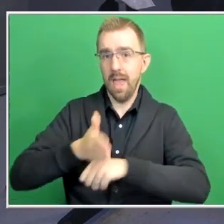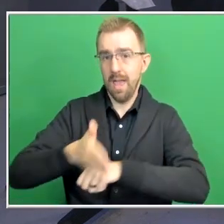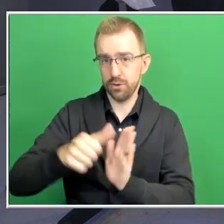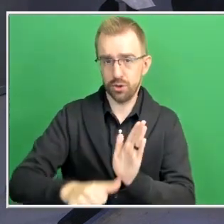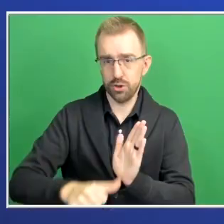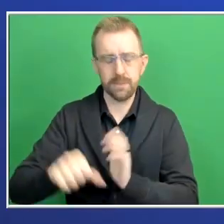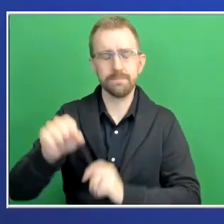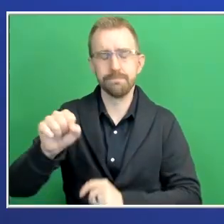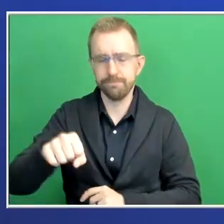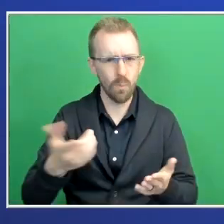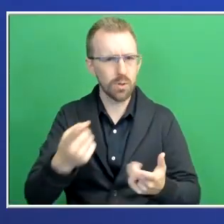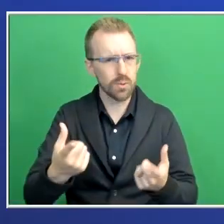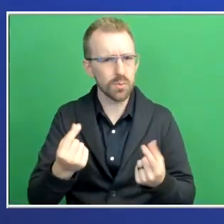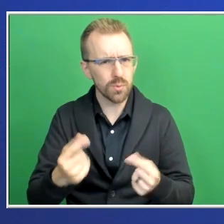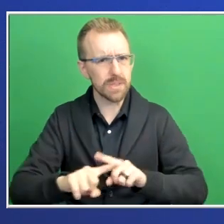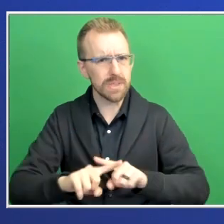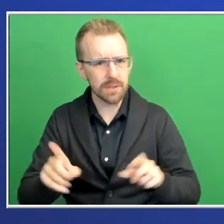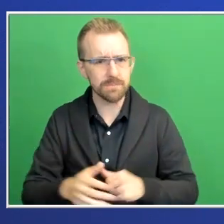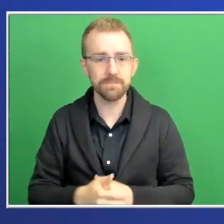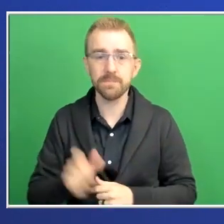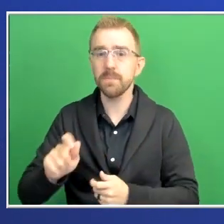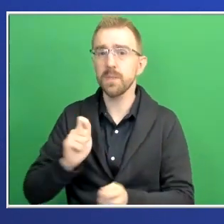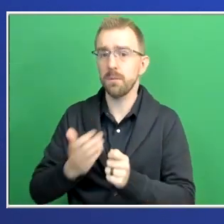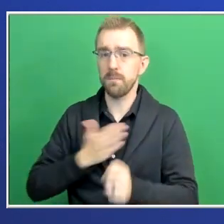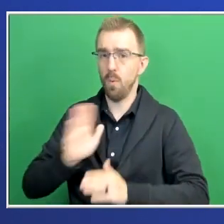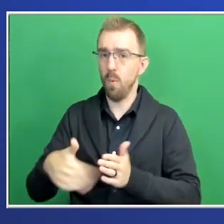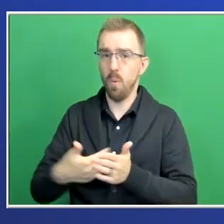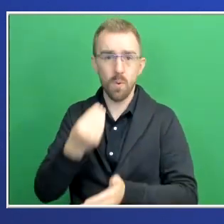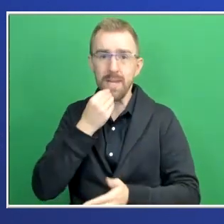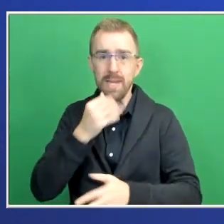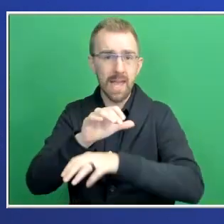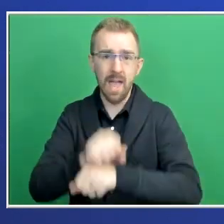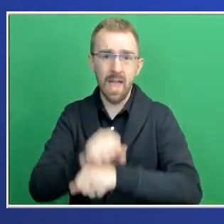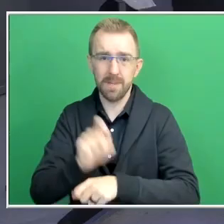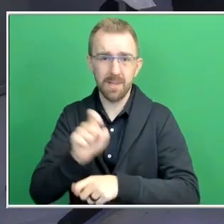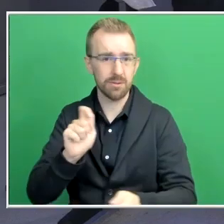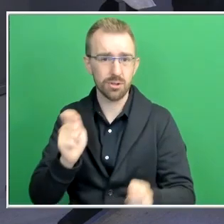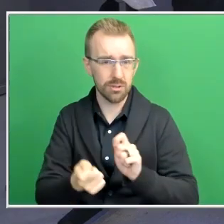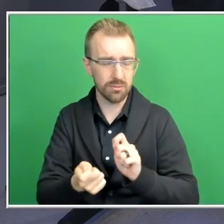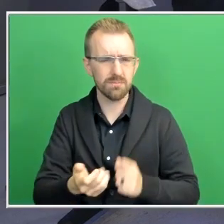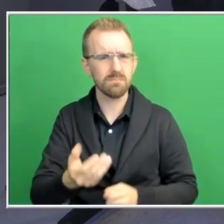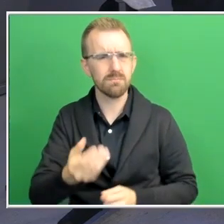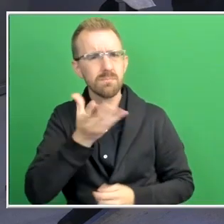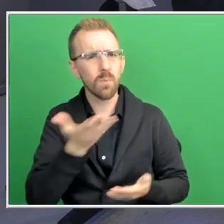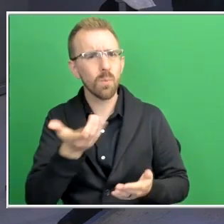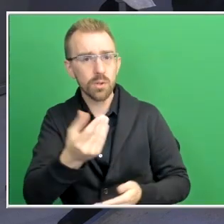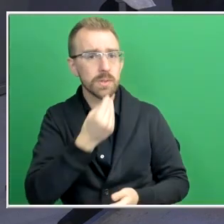you do? I had to change my whole eating habits. All right, so tell us about what you do and don't eat now.